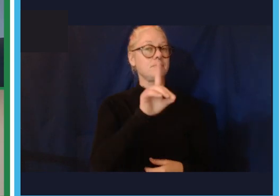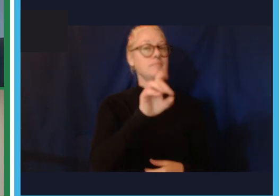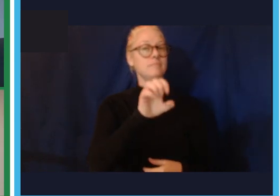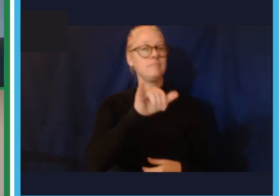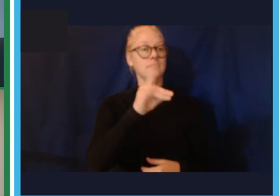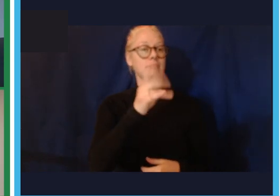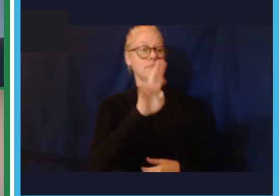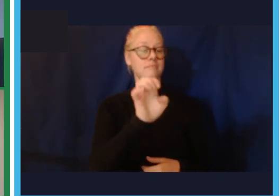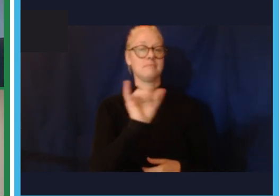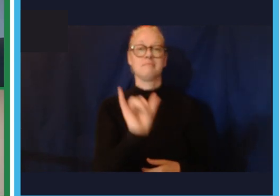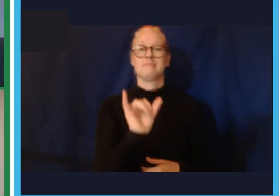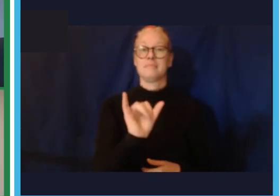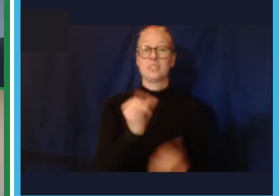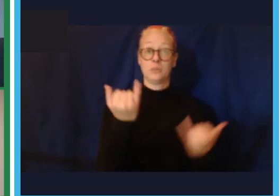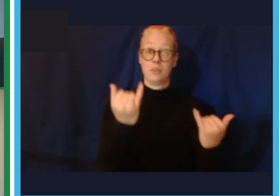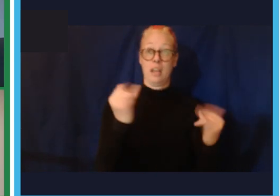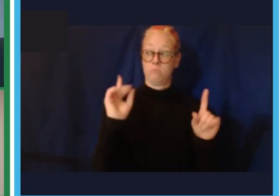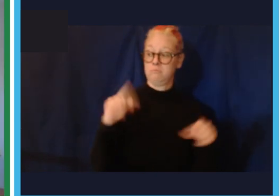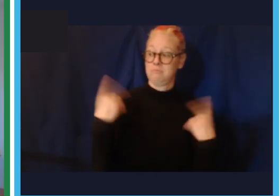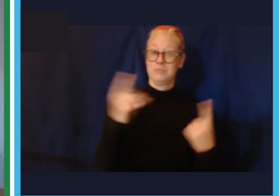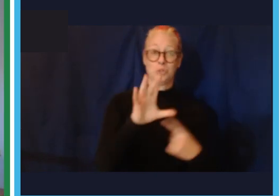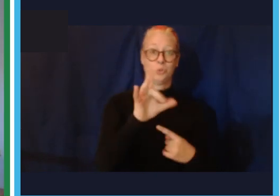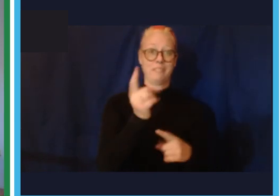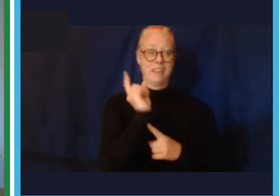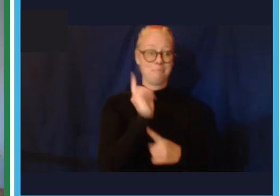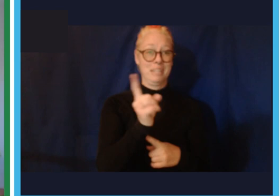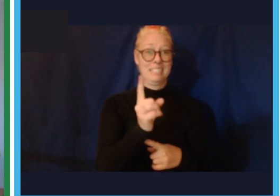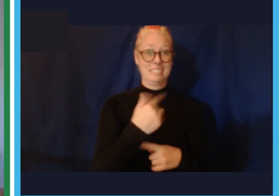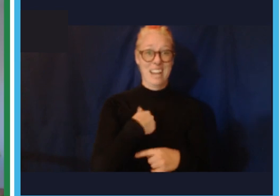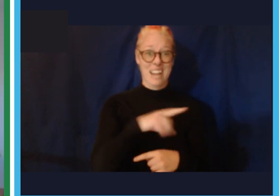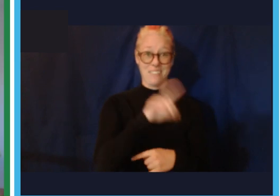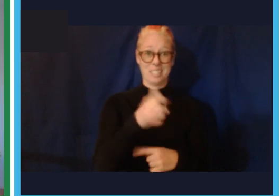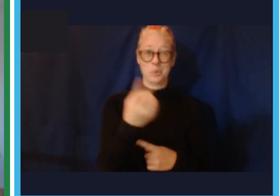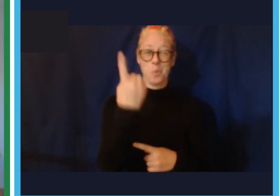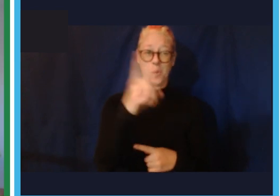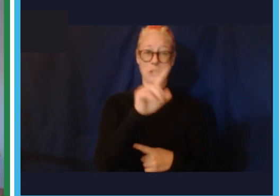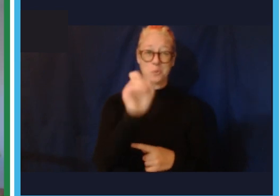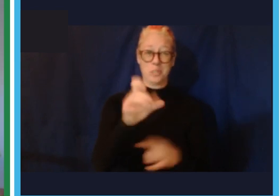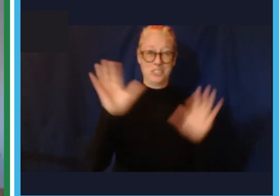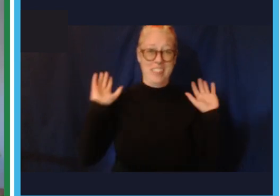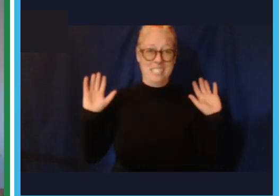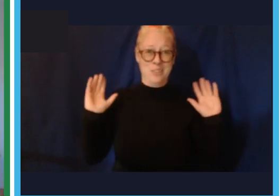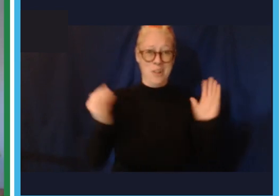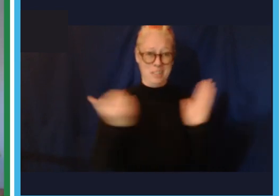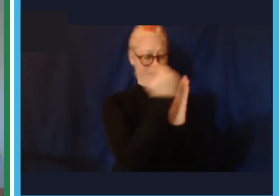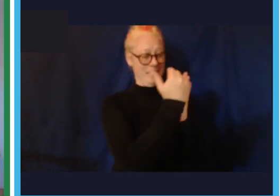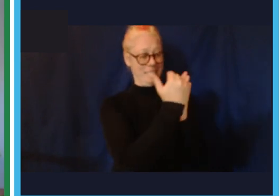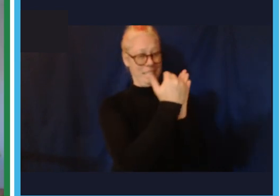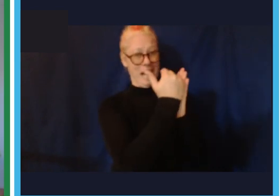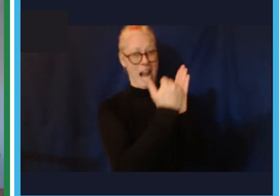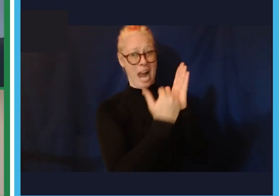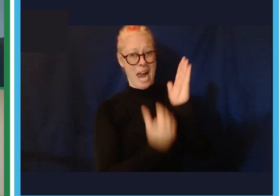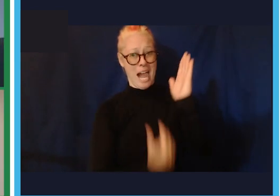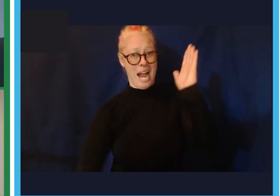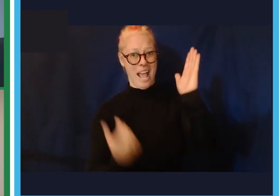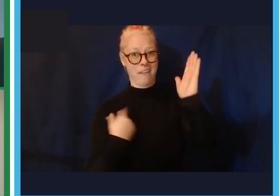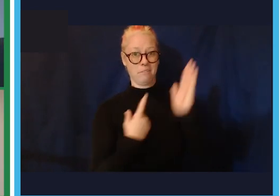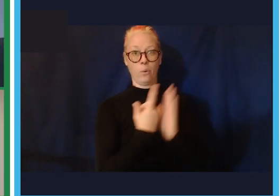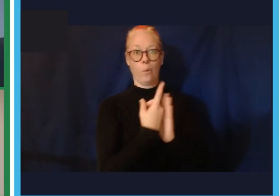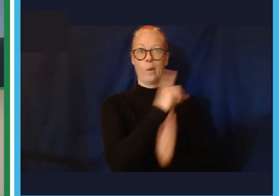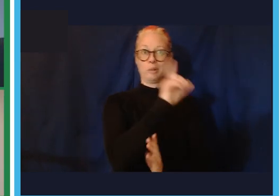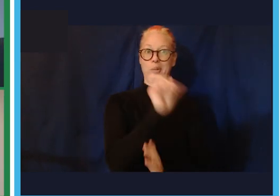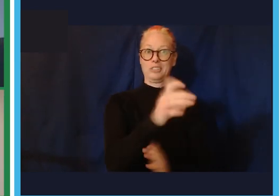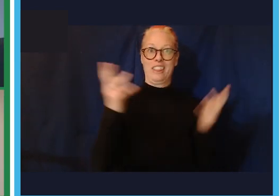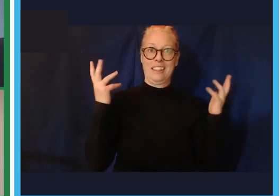So I think I'll just sort of jump over here. And this question is for Ty and Graham, although Kulbinder, you're not off the hook yet,